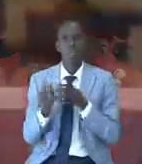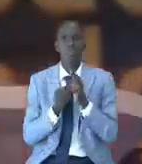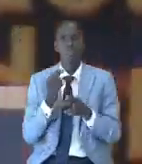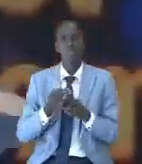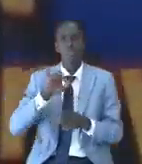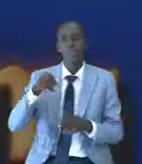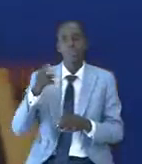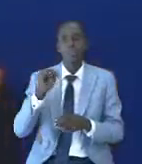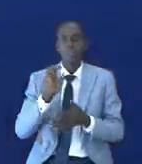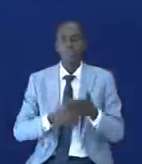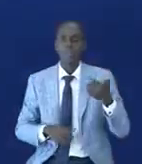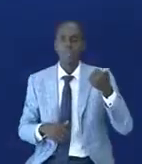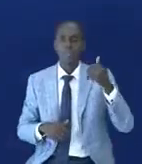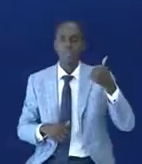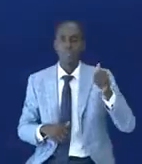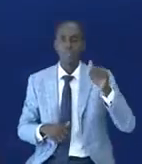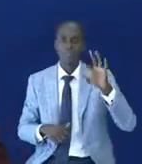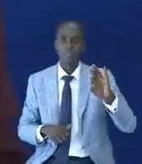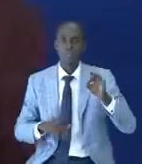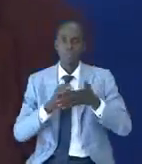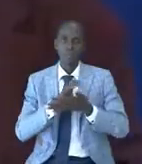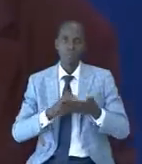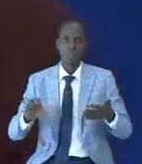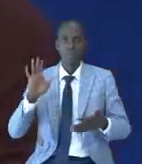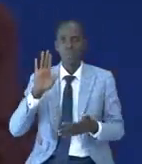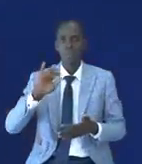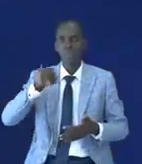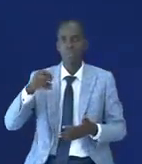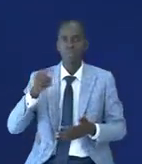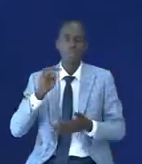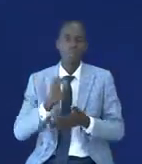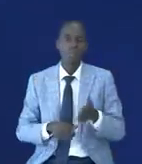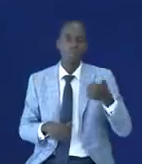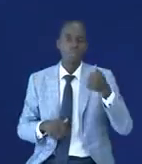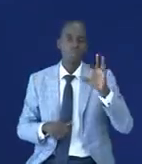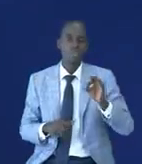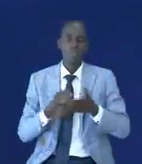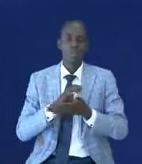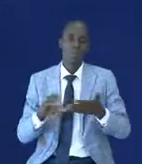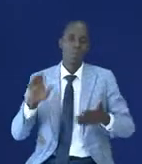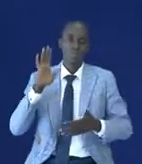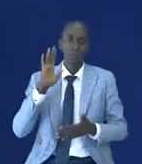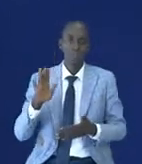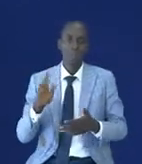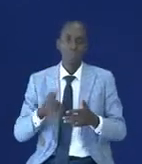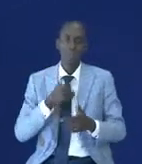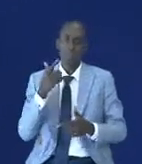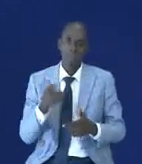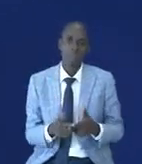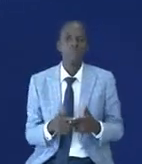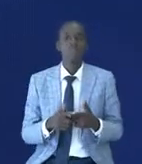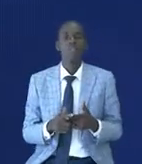19, verse 5. John chapter 19, reading there from verse 5. Then